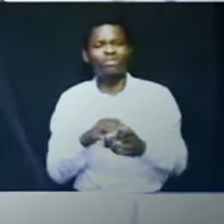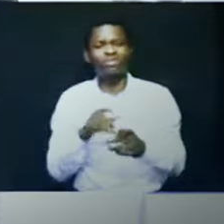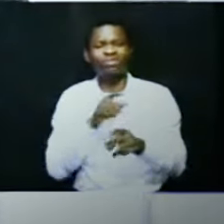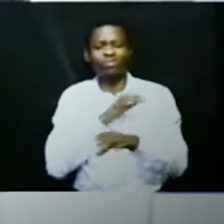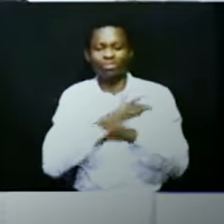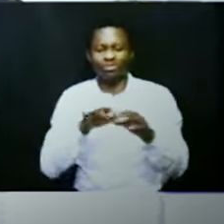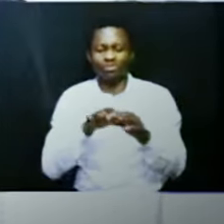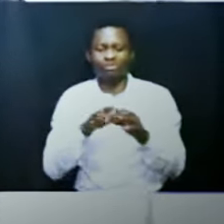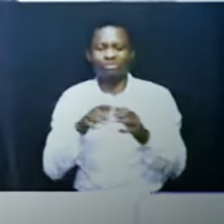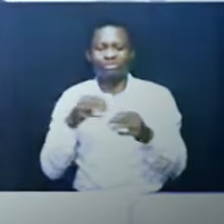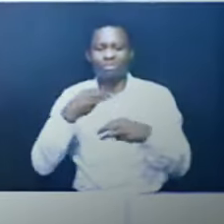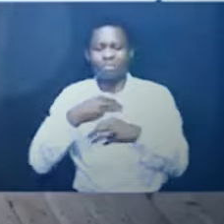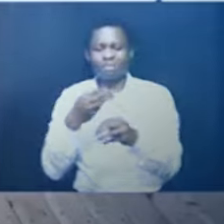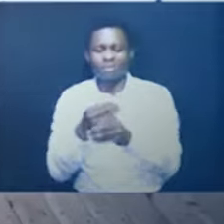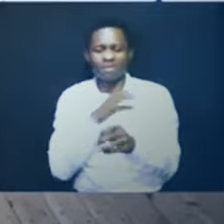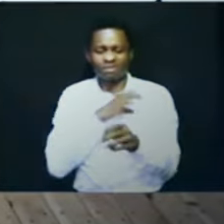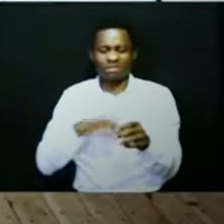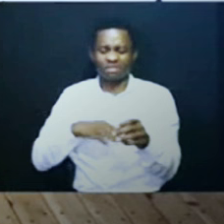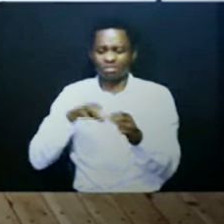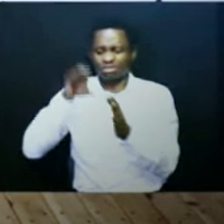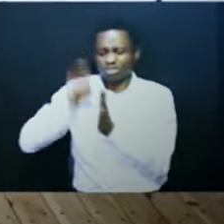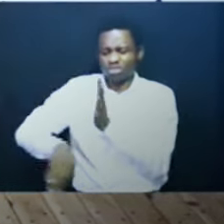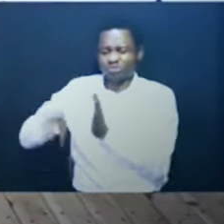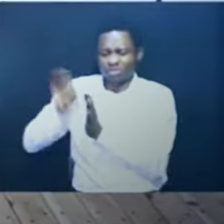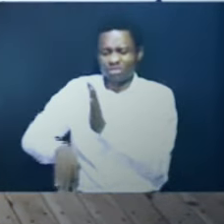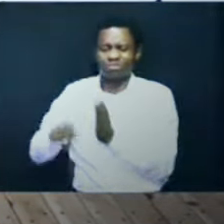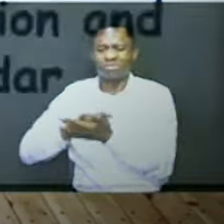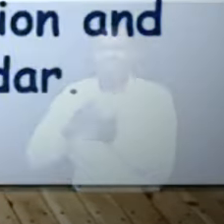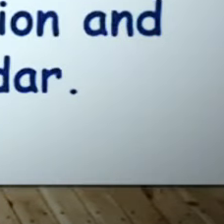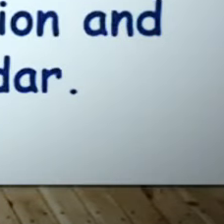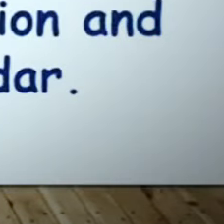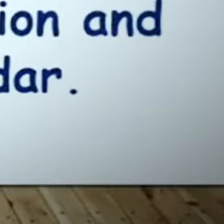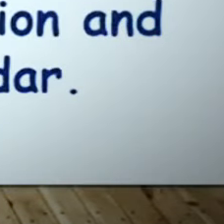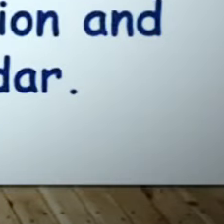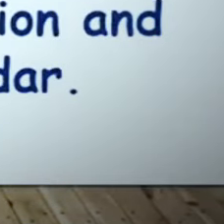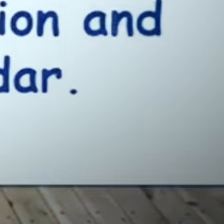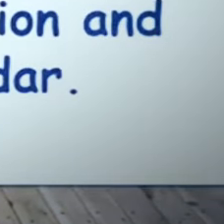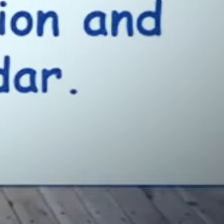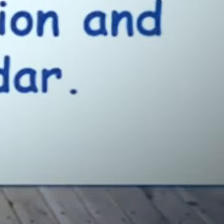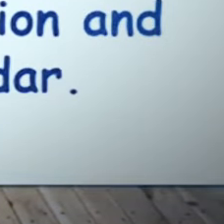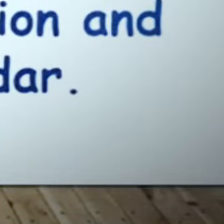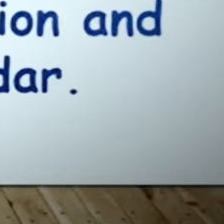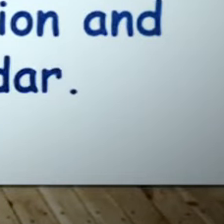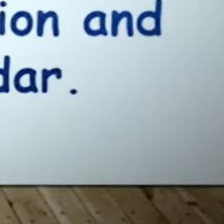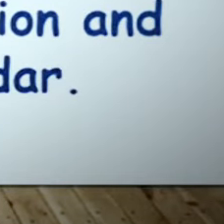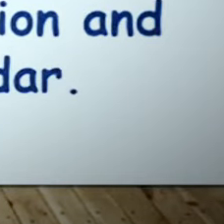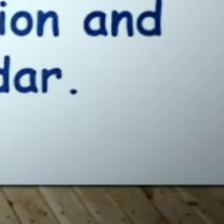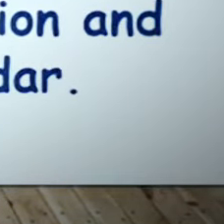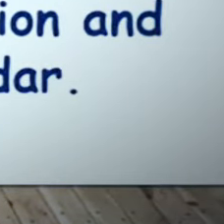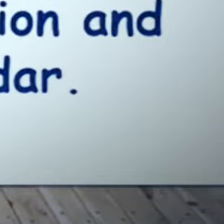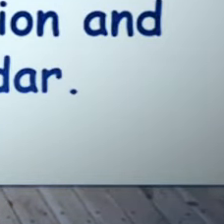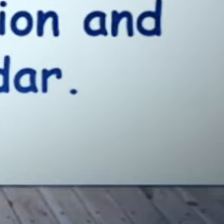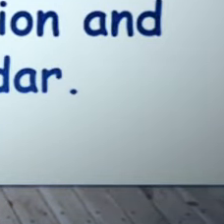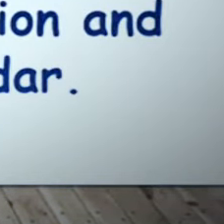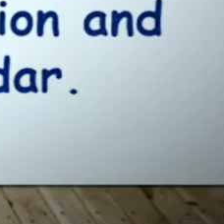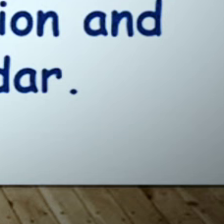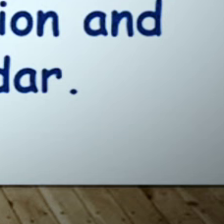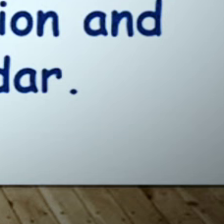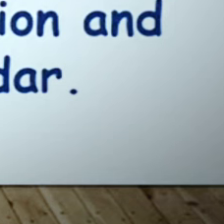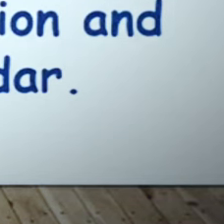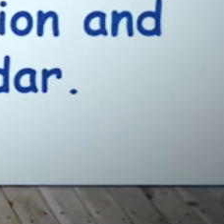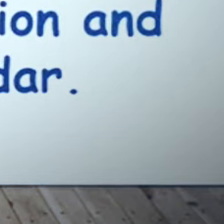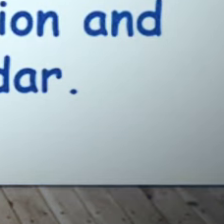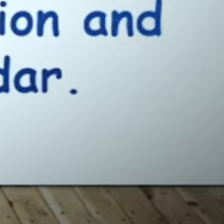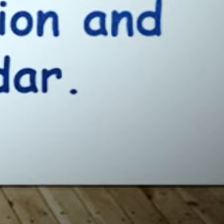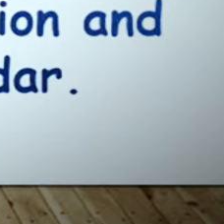reduce Christianity to superstition and calendar, because we are no longer slaves. We